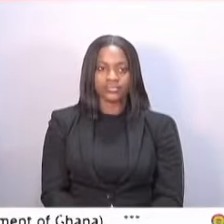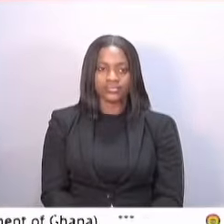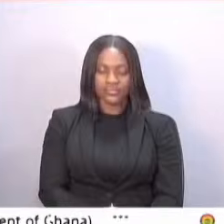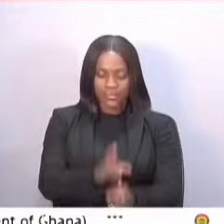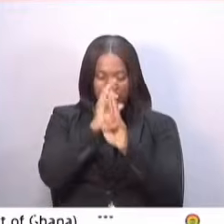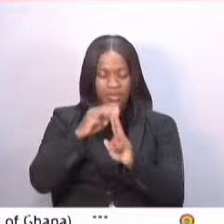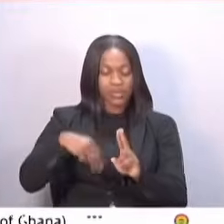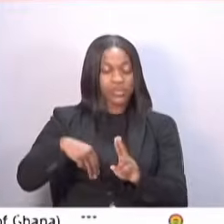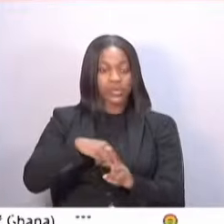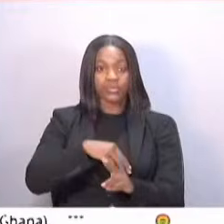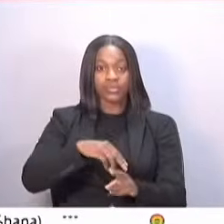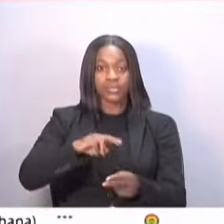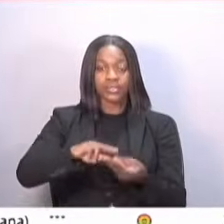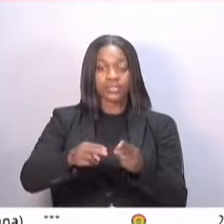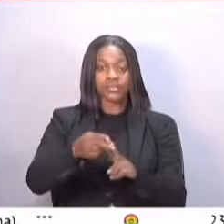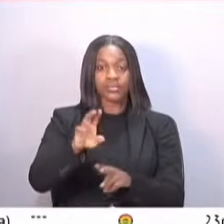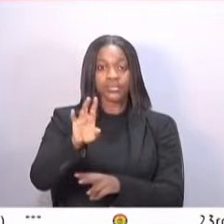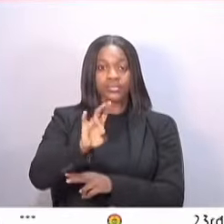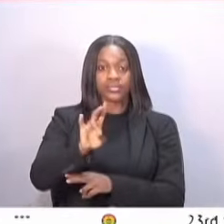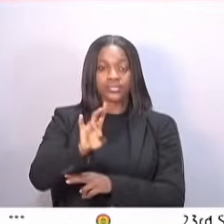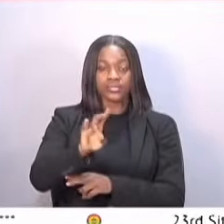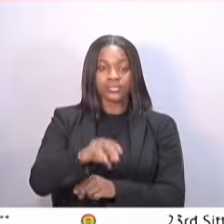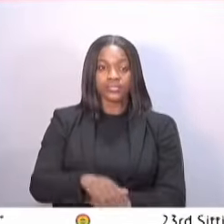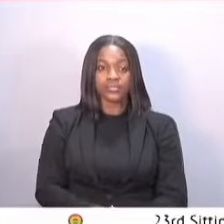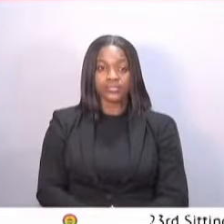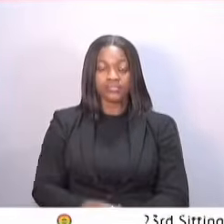Honourable members, item number 7,